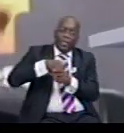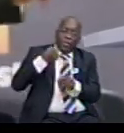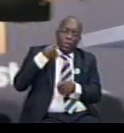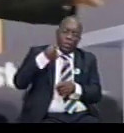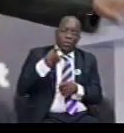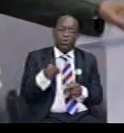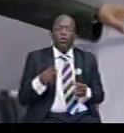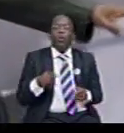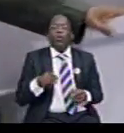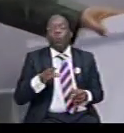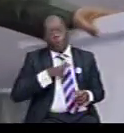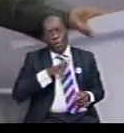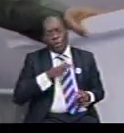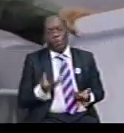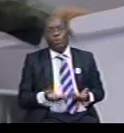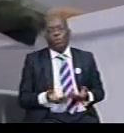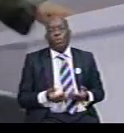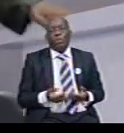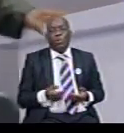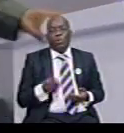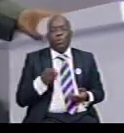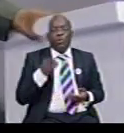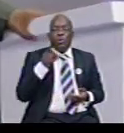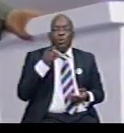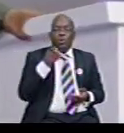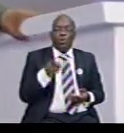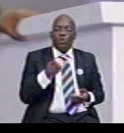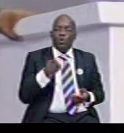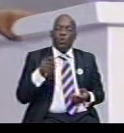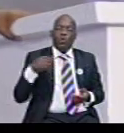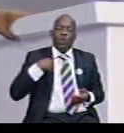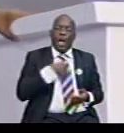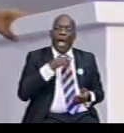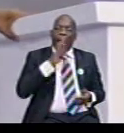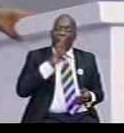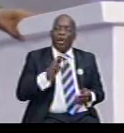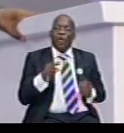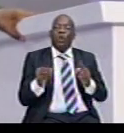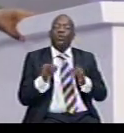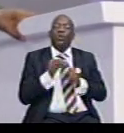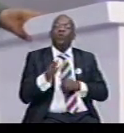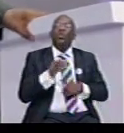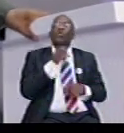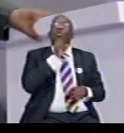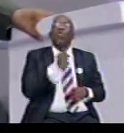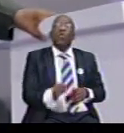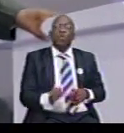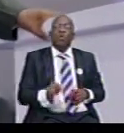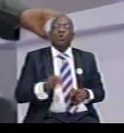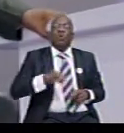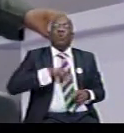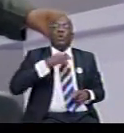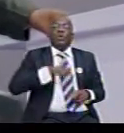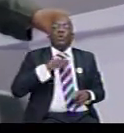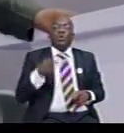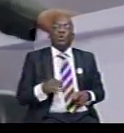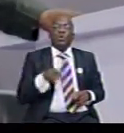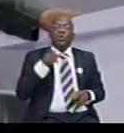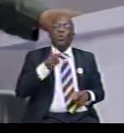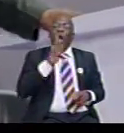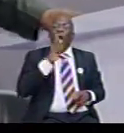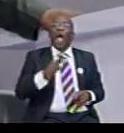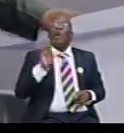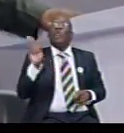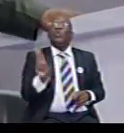Well, you're too old-fashioned. And you're too Bible-based.